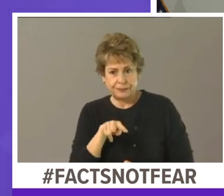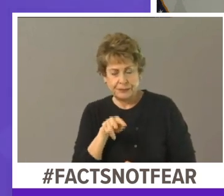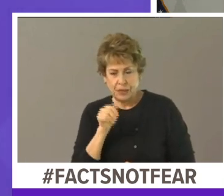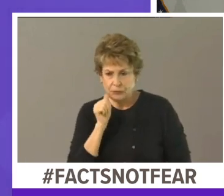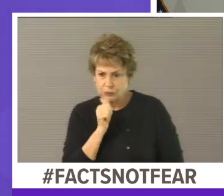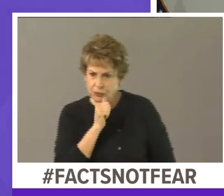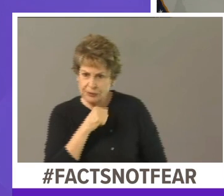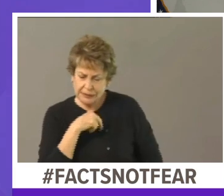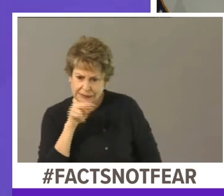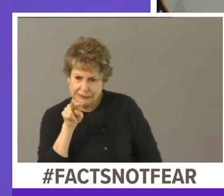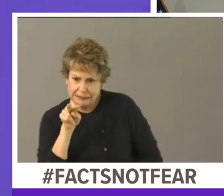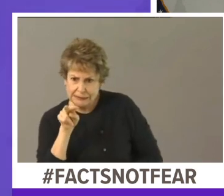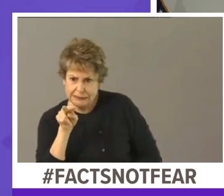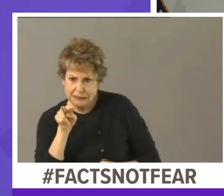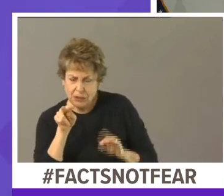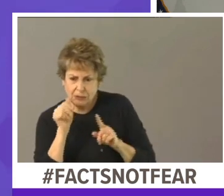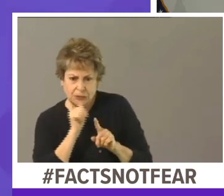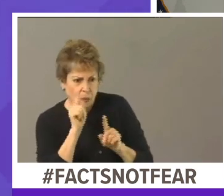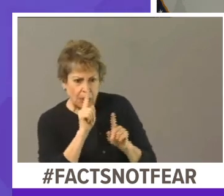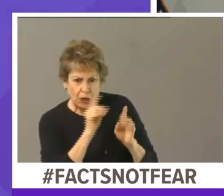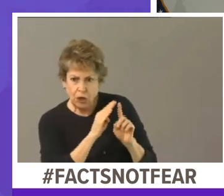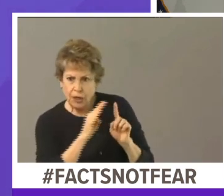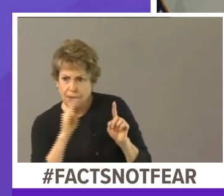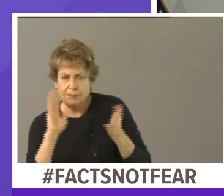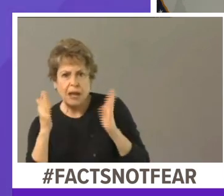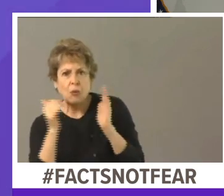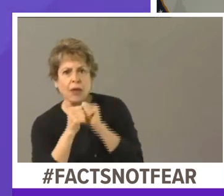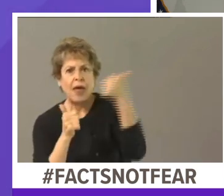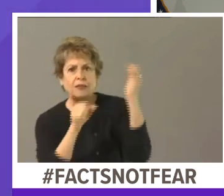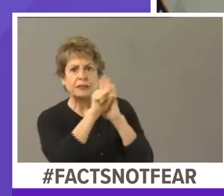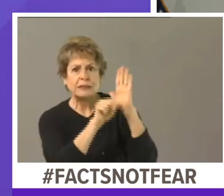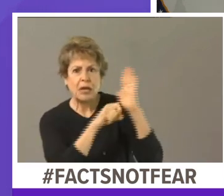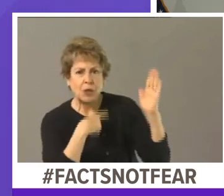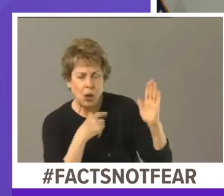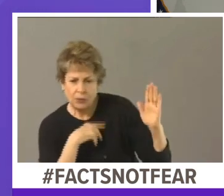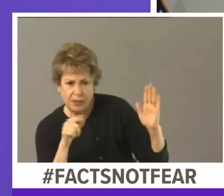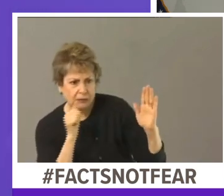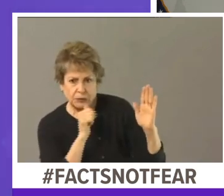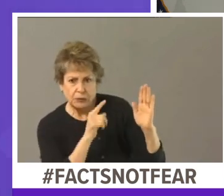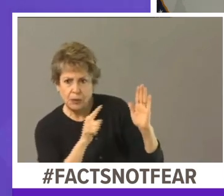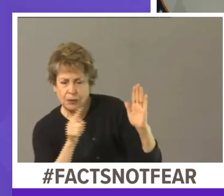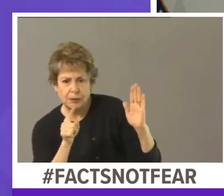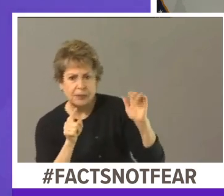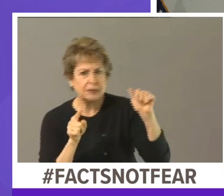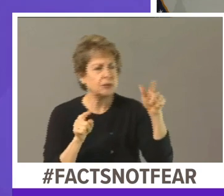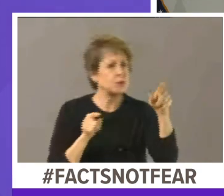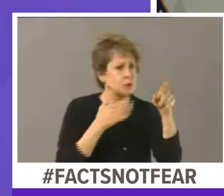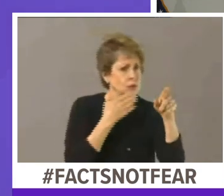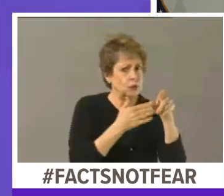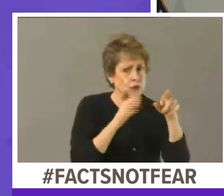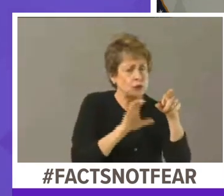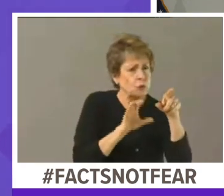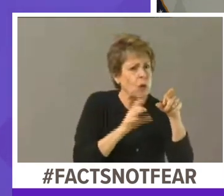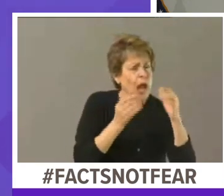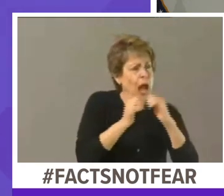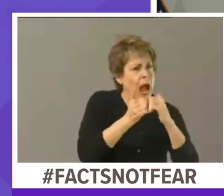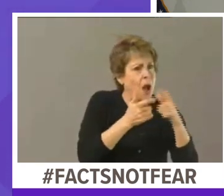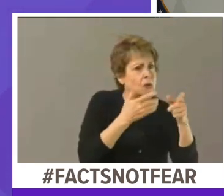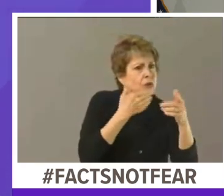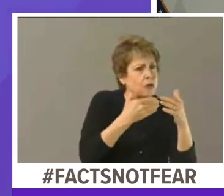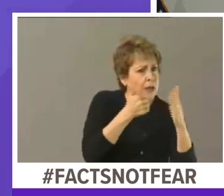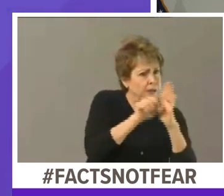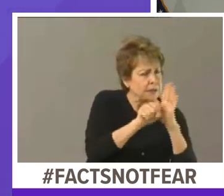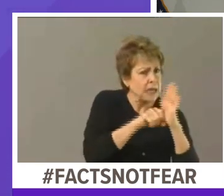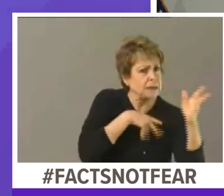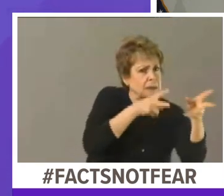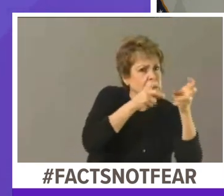see how other states are doing and what best practices or interventions are making a difference. I got